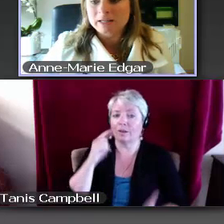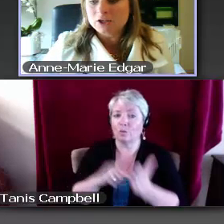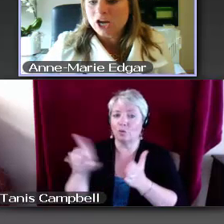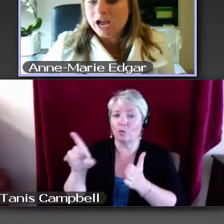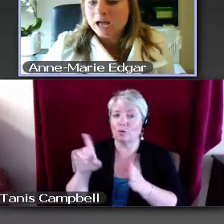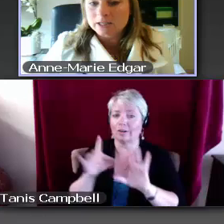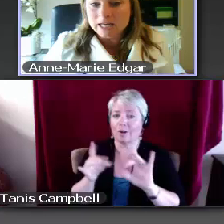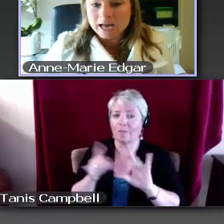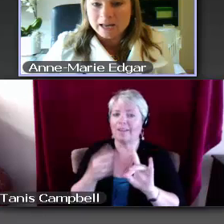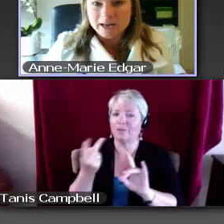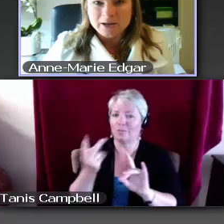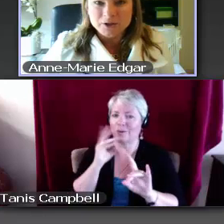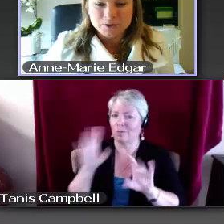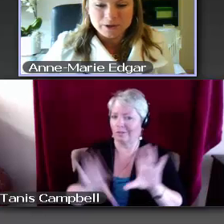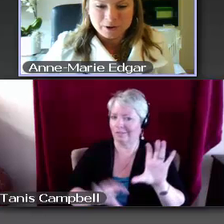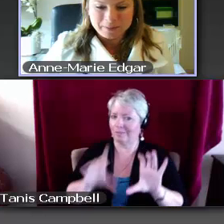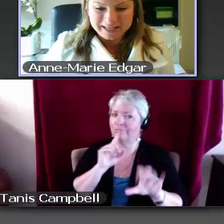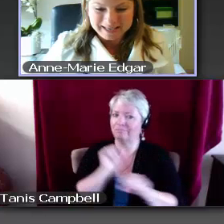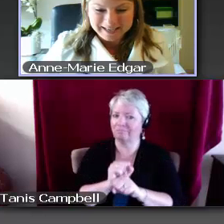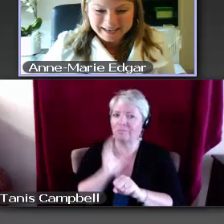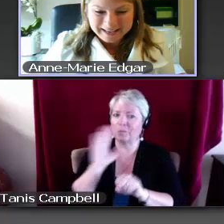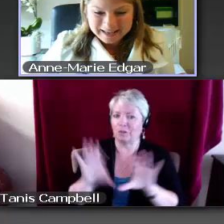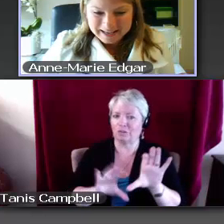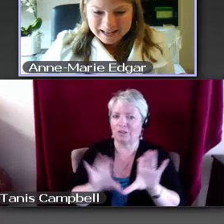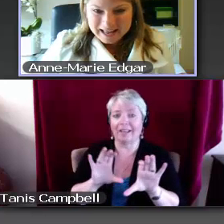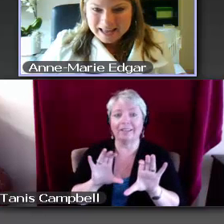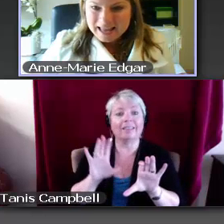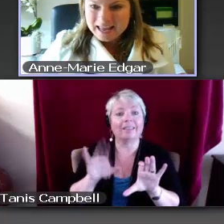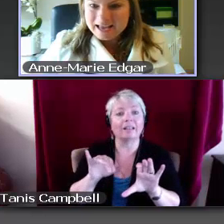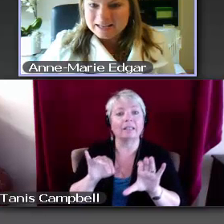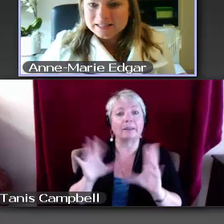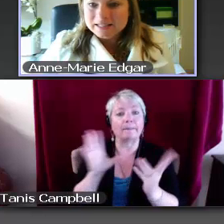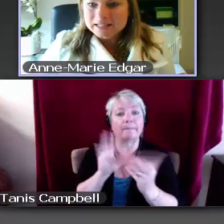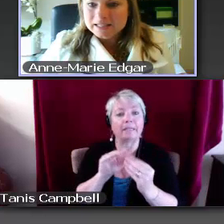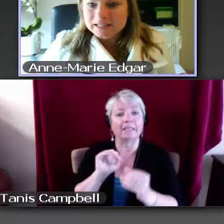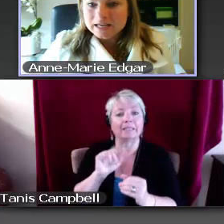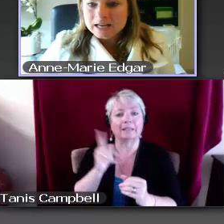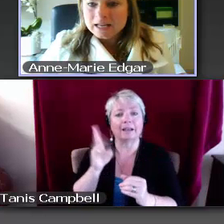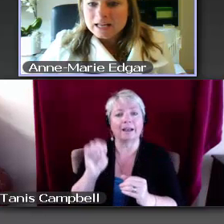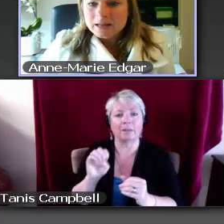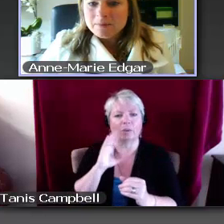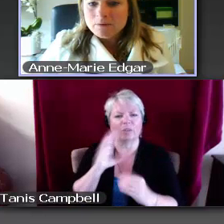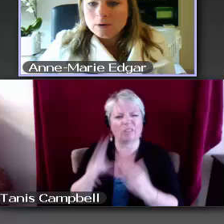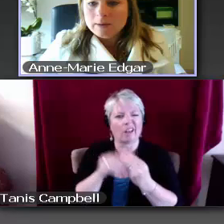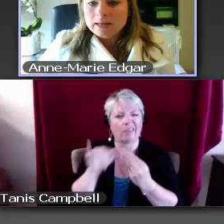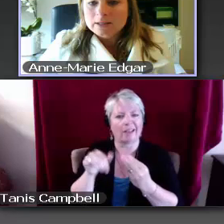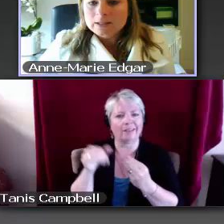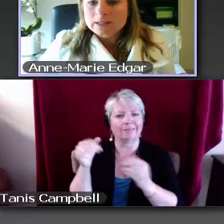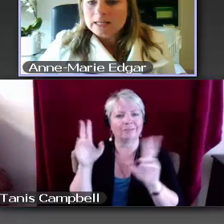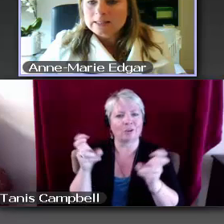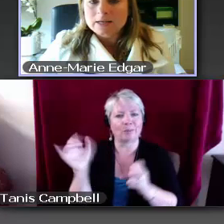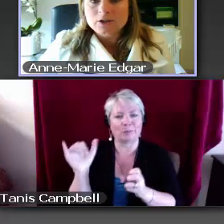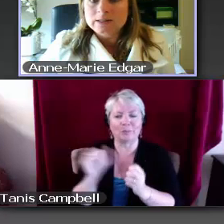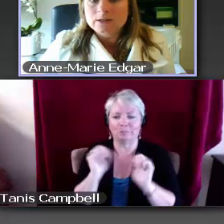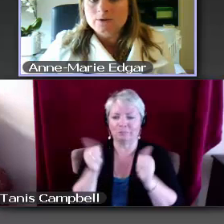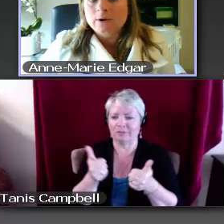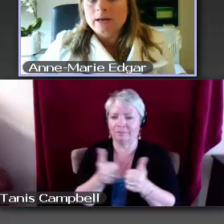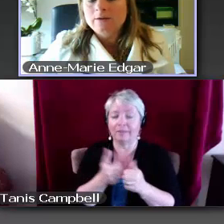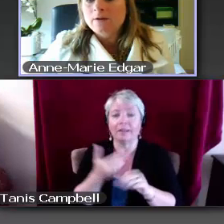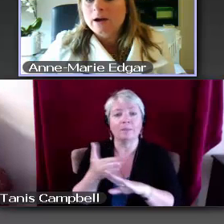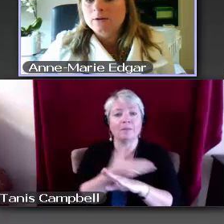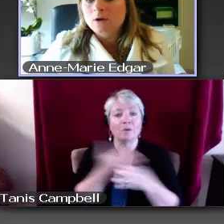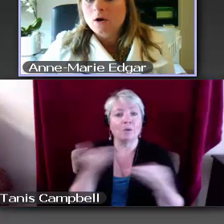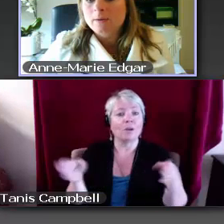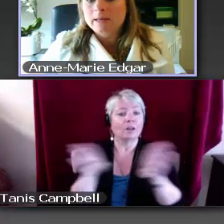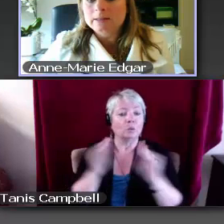We'll definitely chat during our meeting. And before we end today's sessions, are there